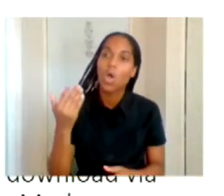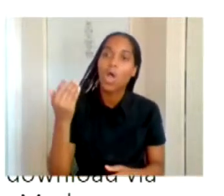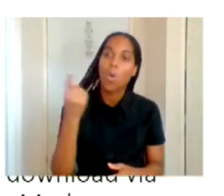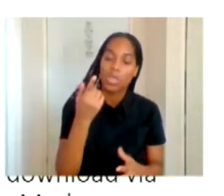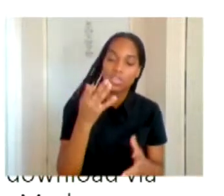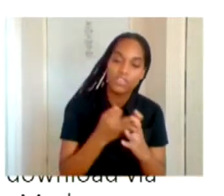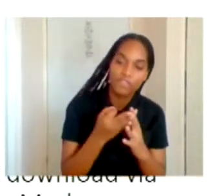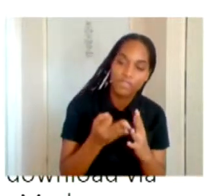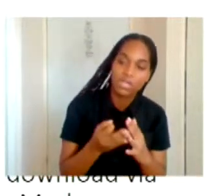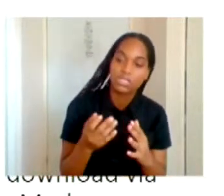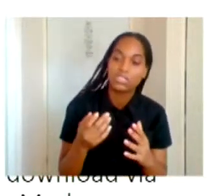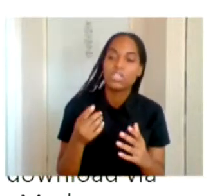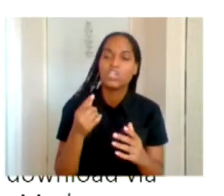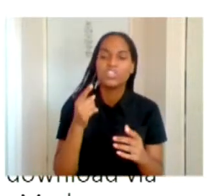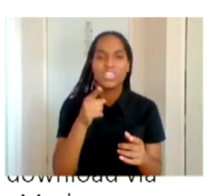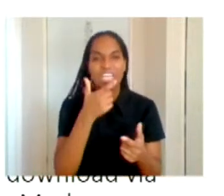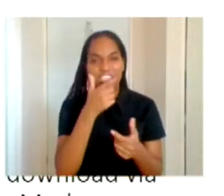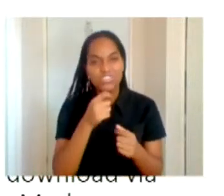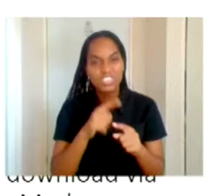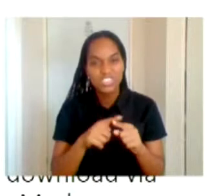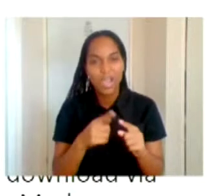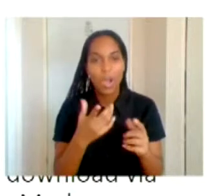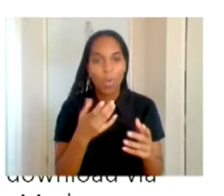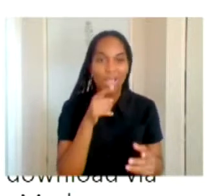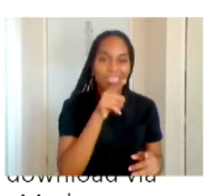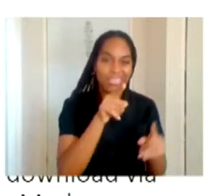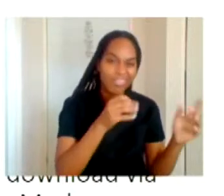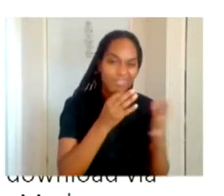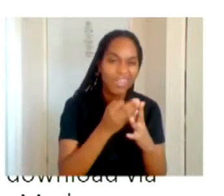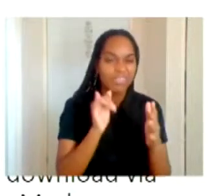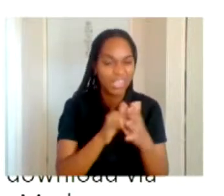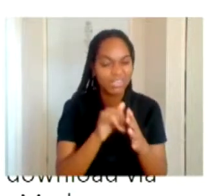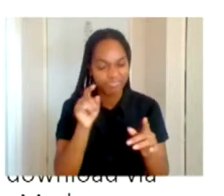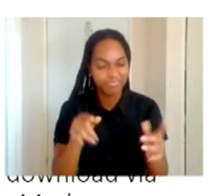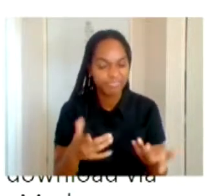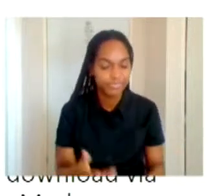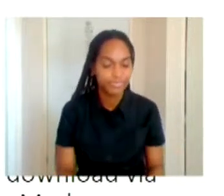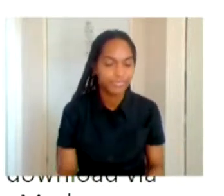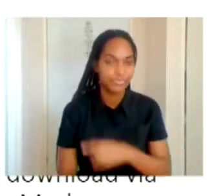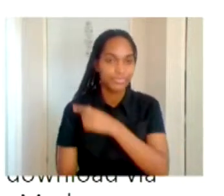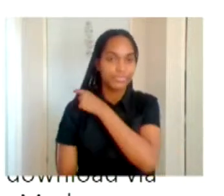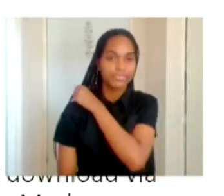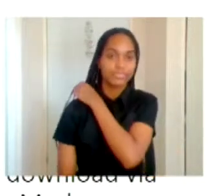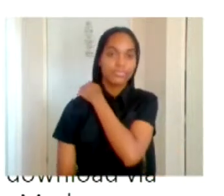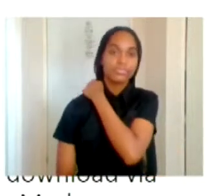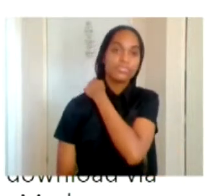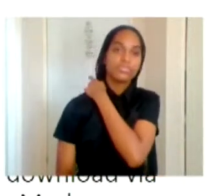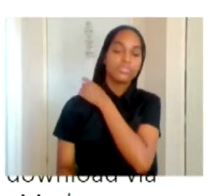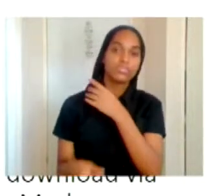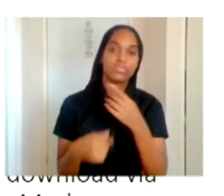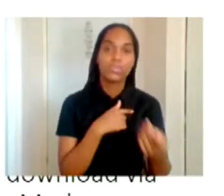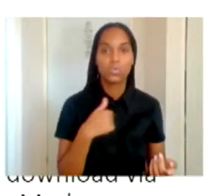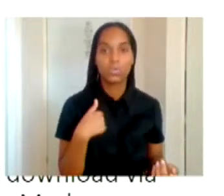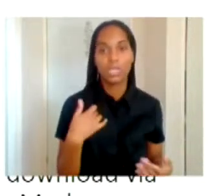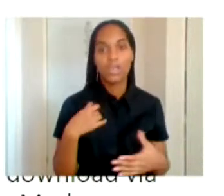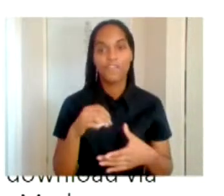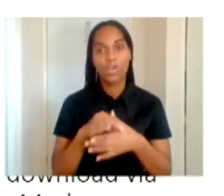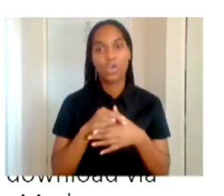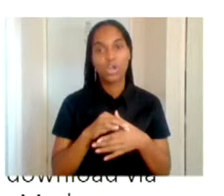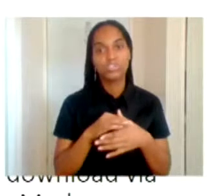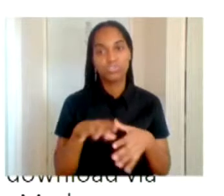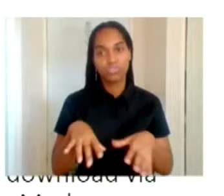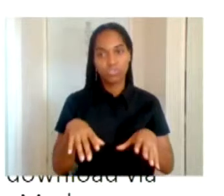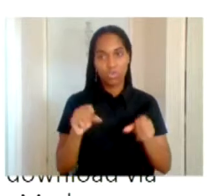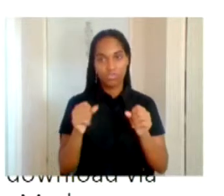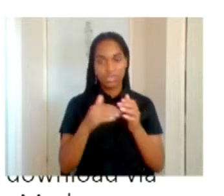watching who's interested in trucks, so I want to get these files, that kind of thing. And we have content recovery management, which is the watermarking